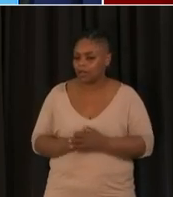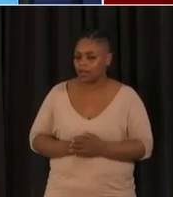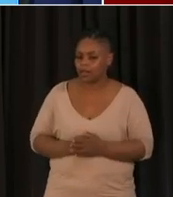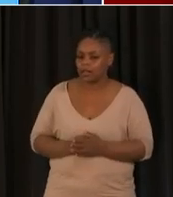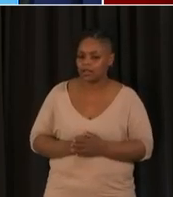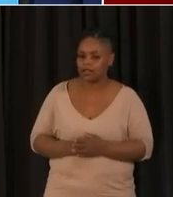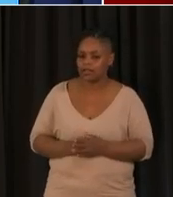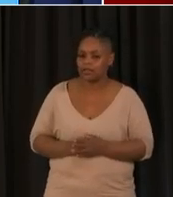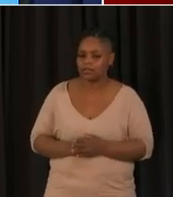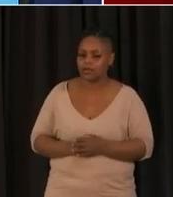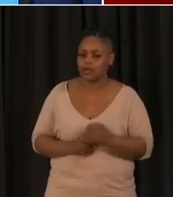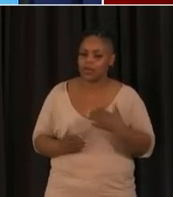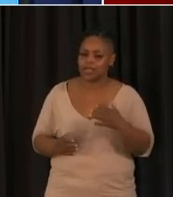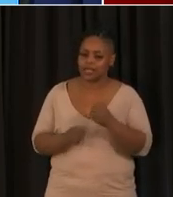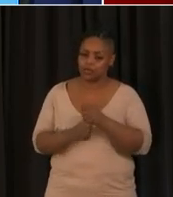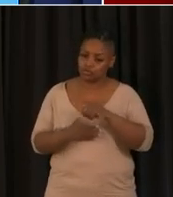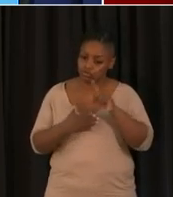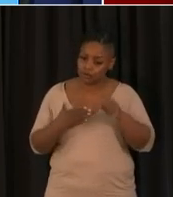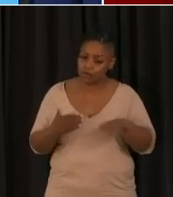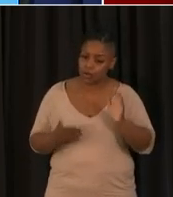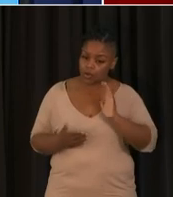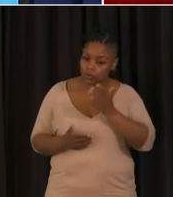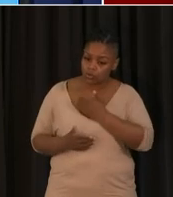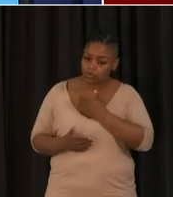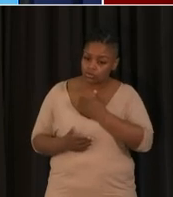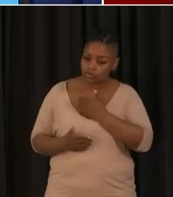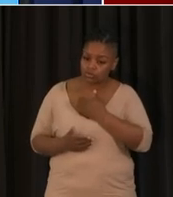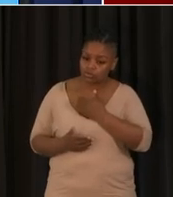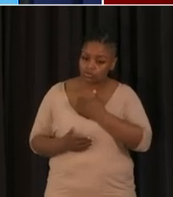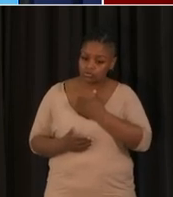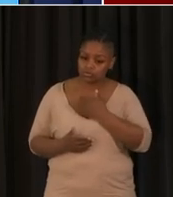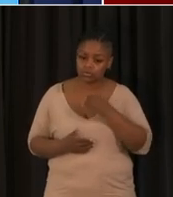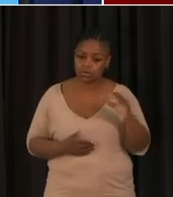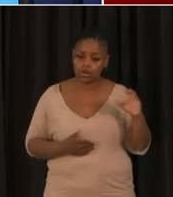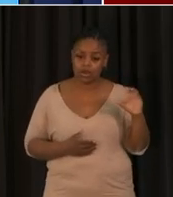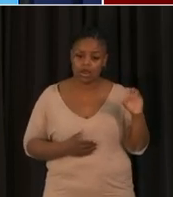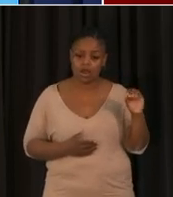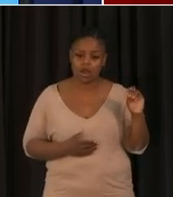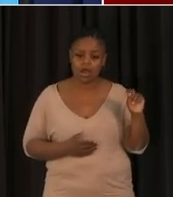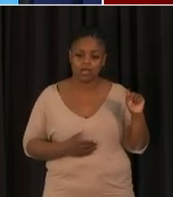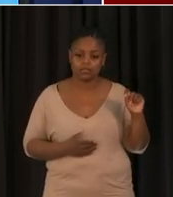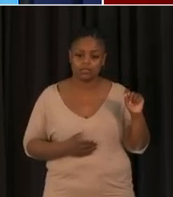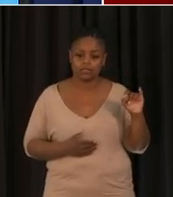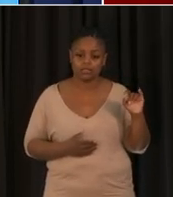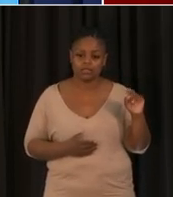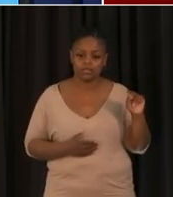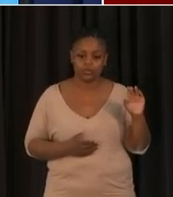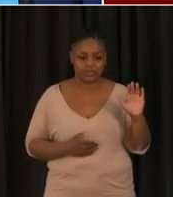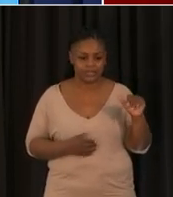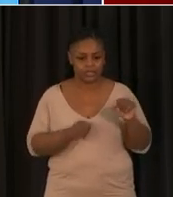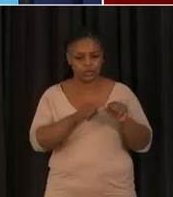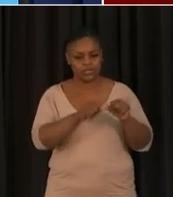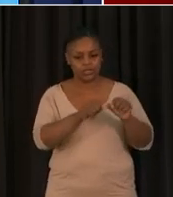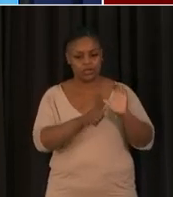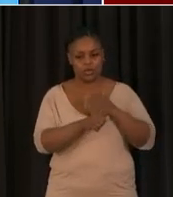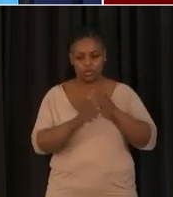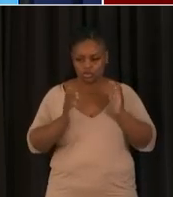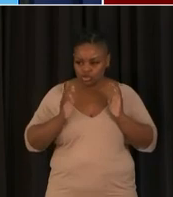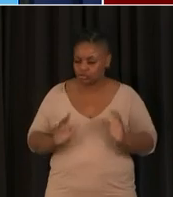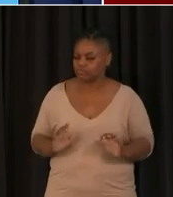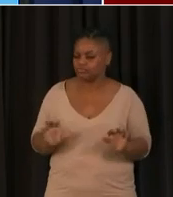question. Actually, during this COVID period, we have designed a mortgage deferment locator on